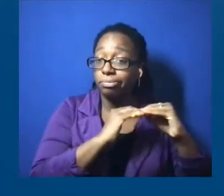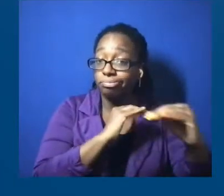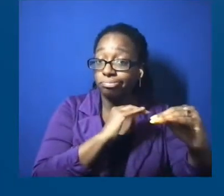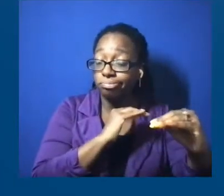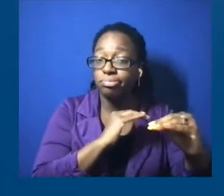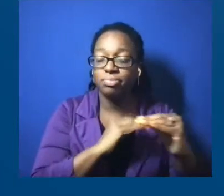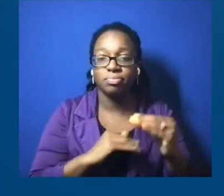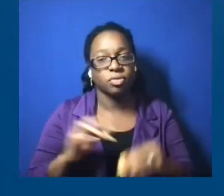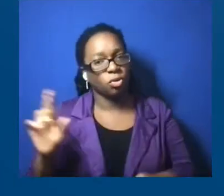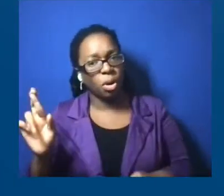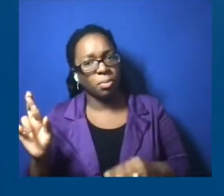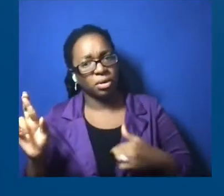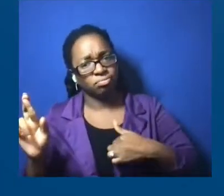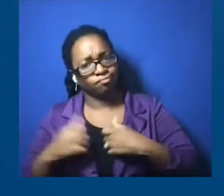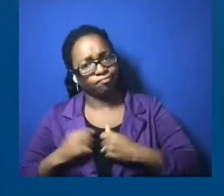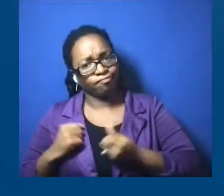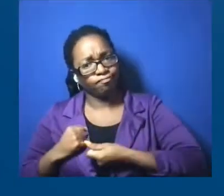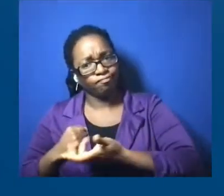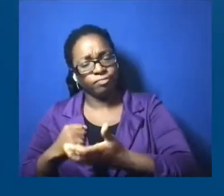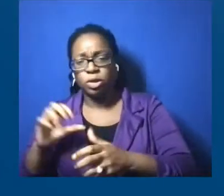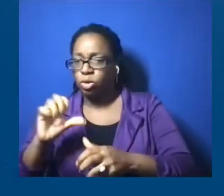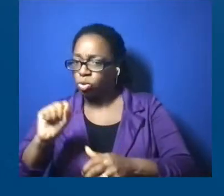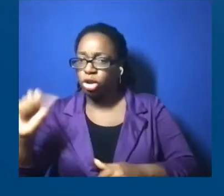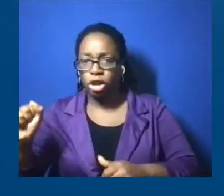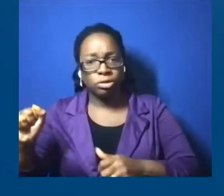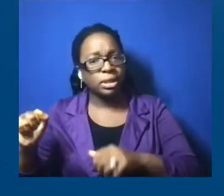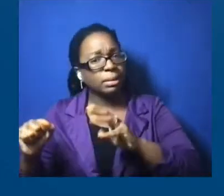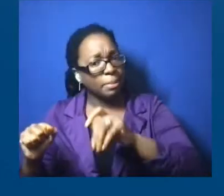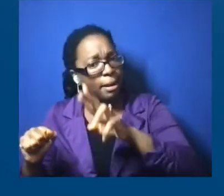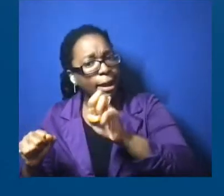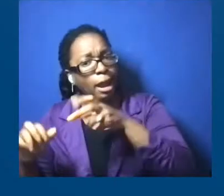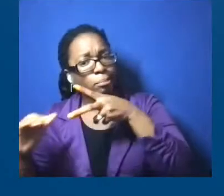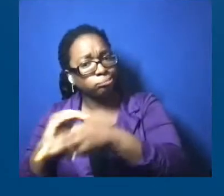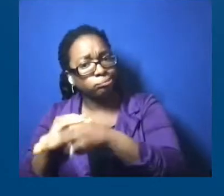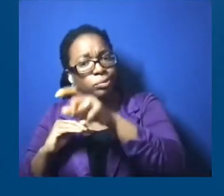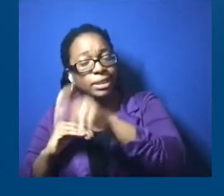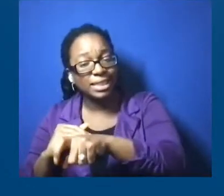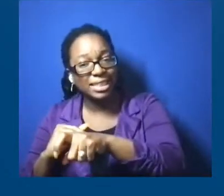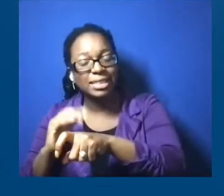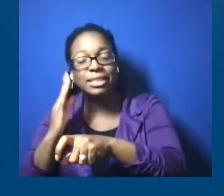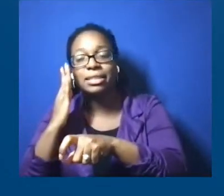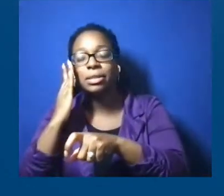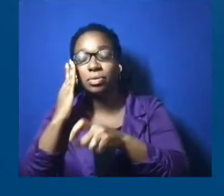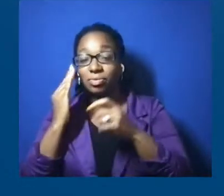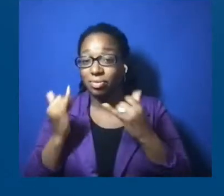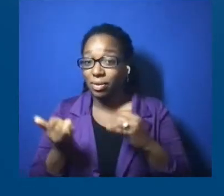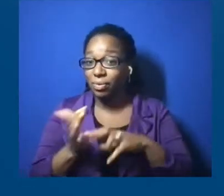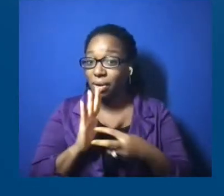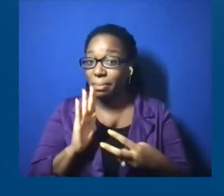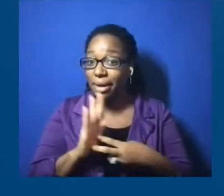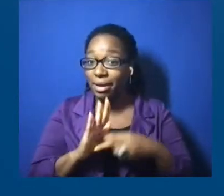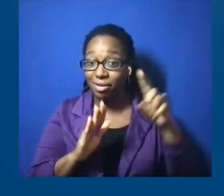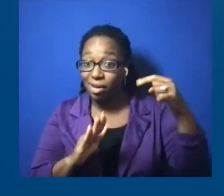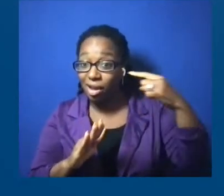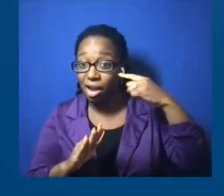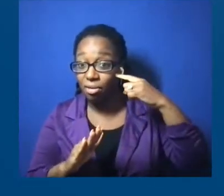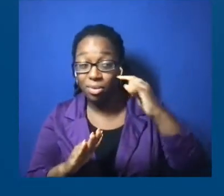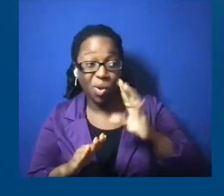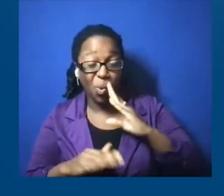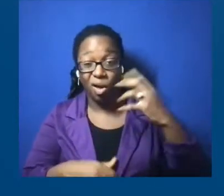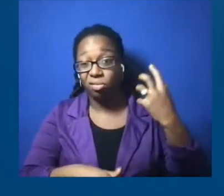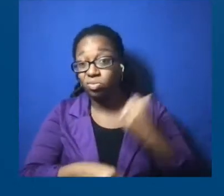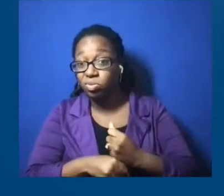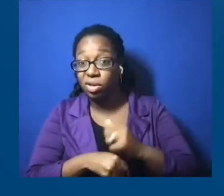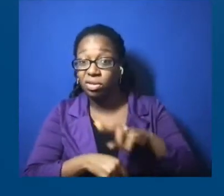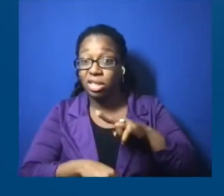boldly that they want to cut Social Security and Medicare. And to the point that they'll shut down the government, they say, and send the nation into